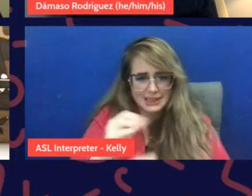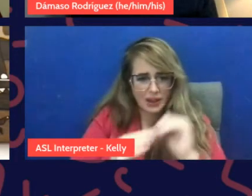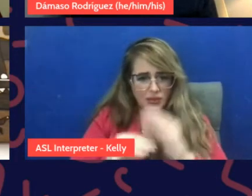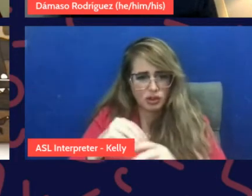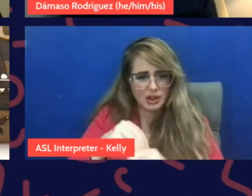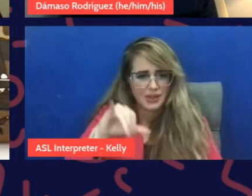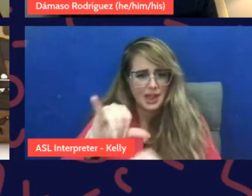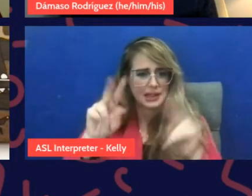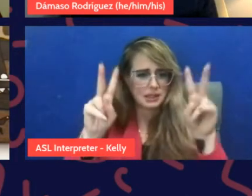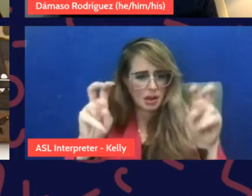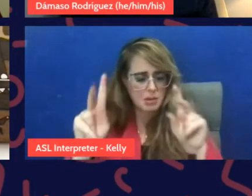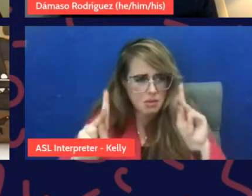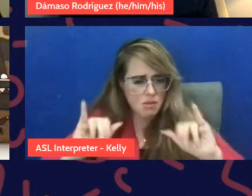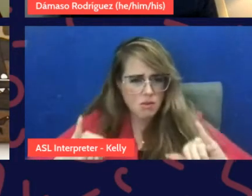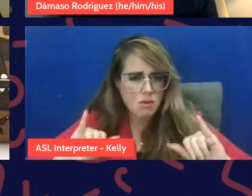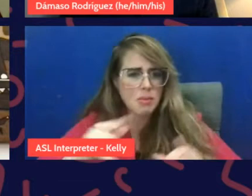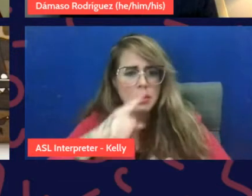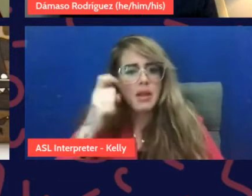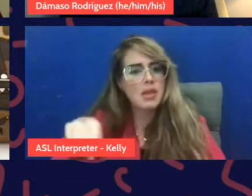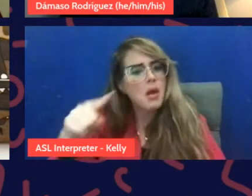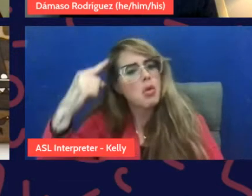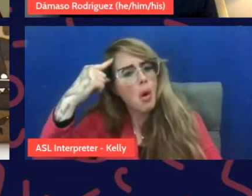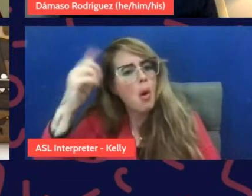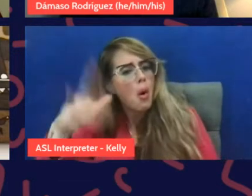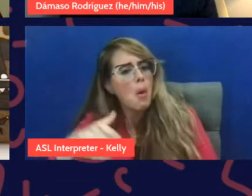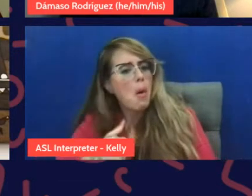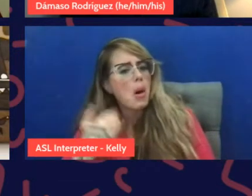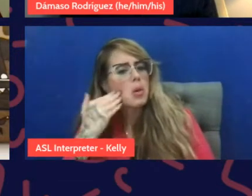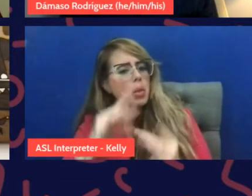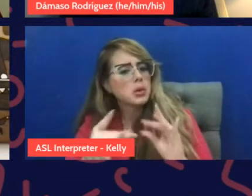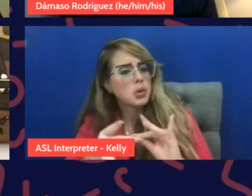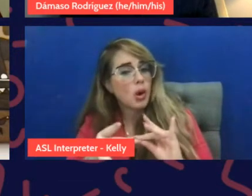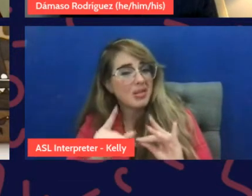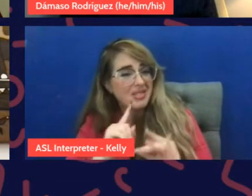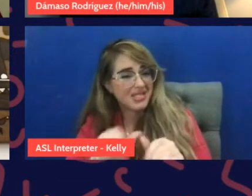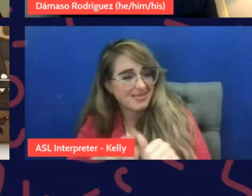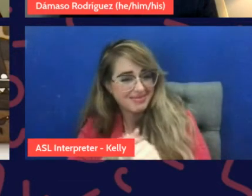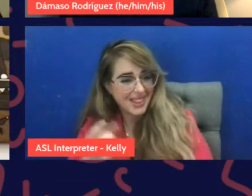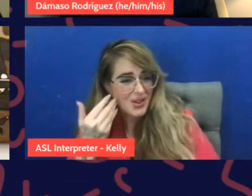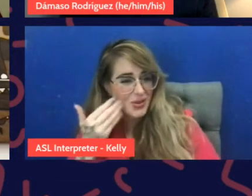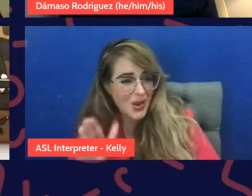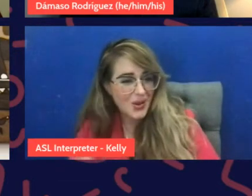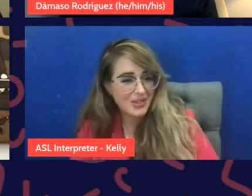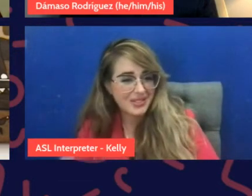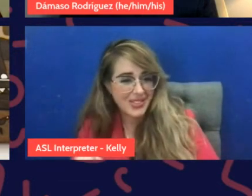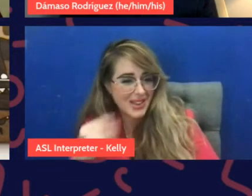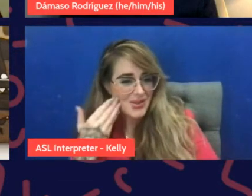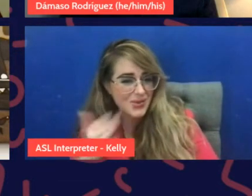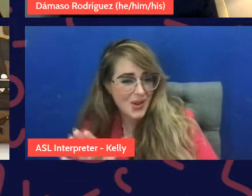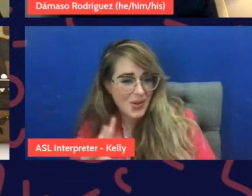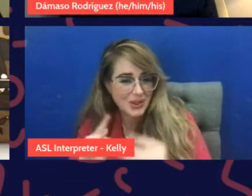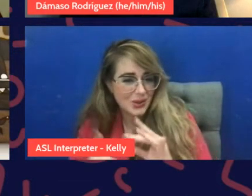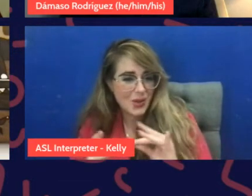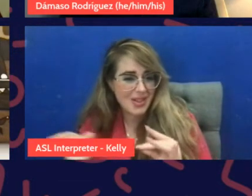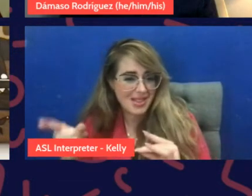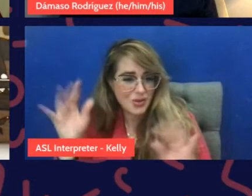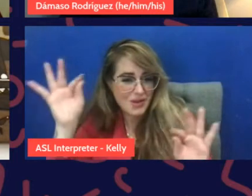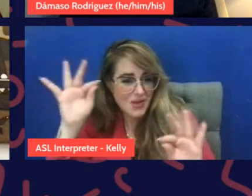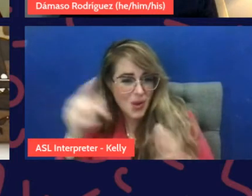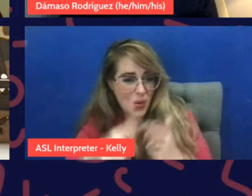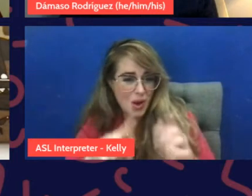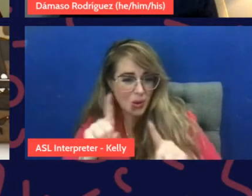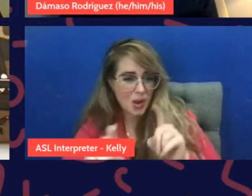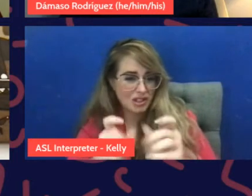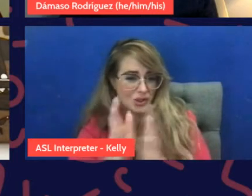would be, because they think they know what the story is, I think, and they don't. They don't know. They don't even know what questions to